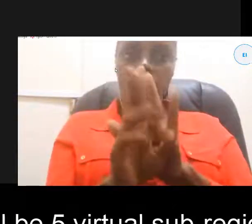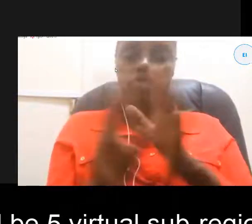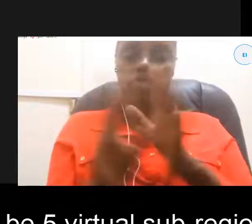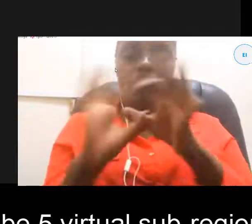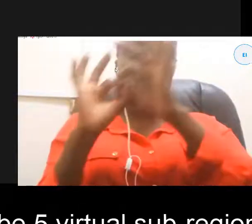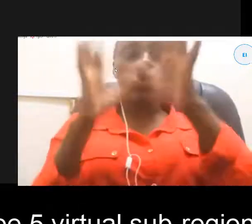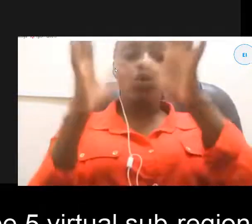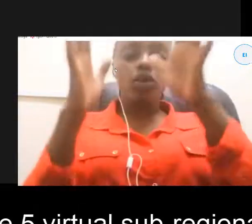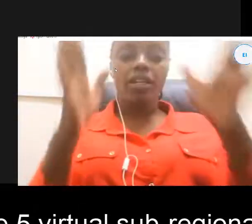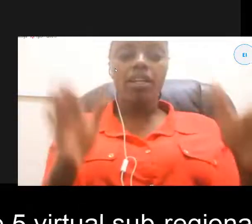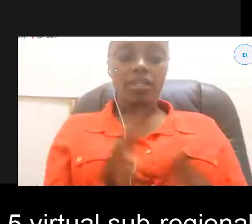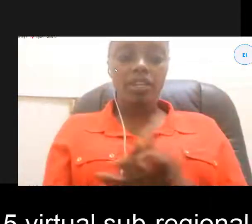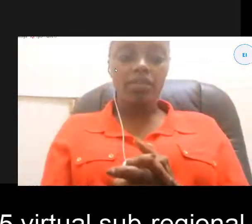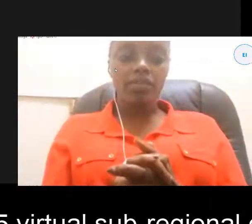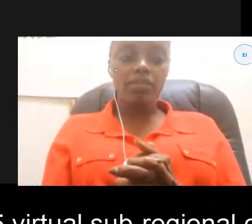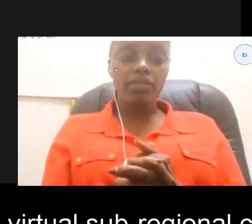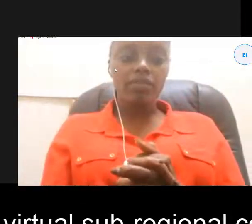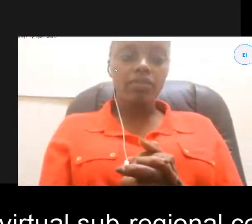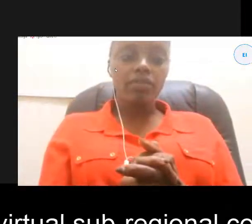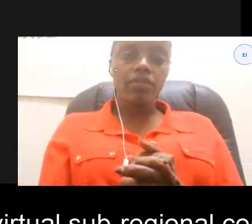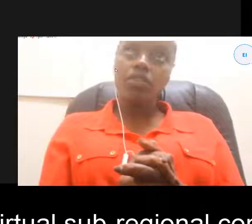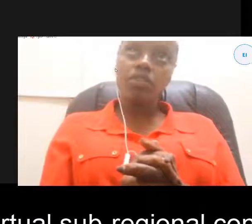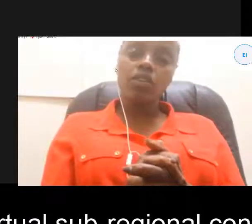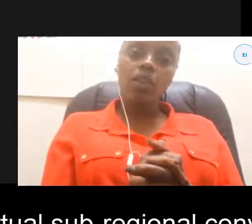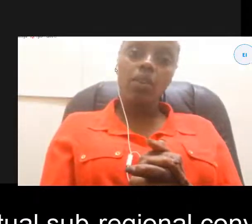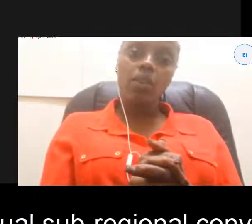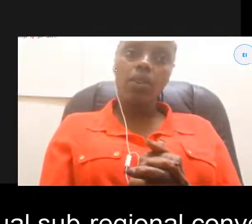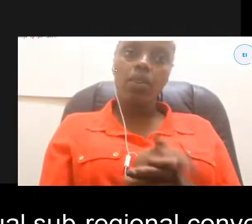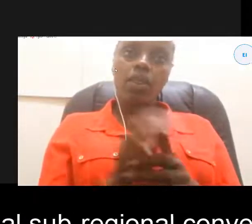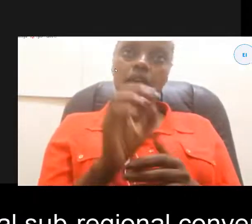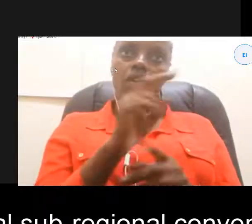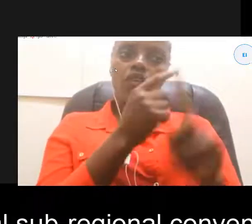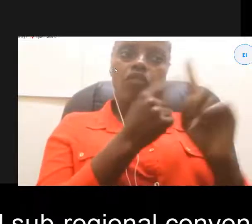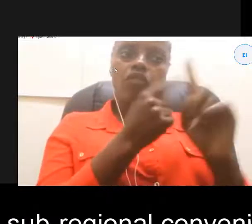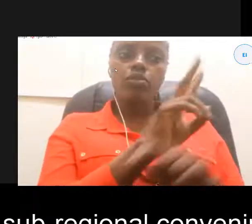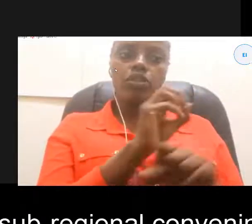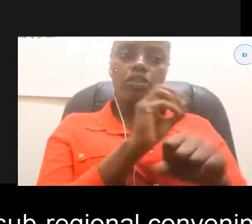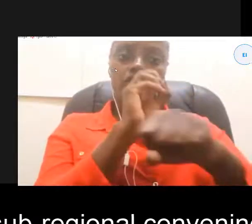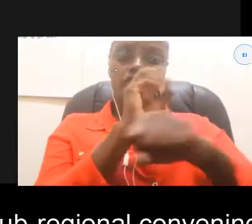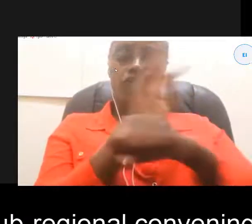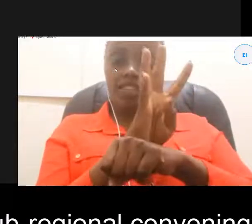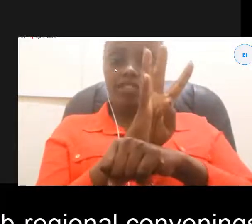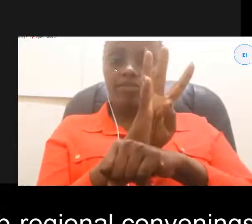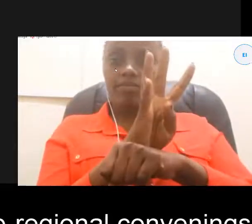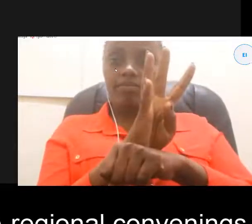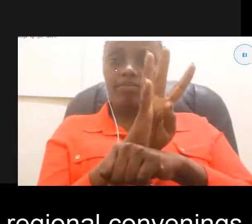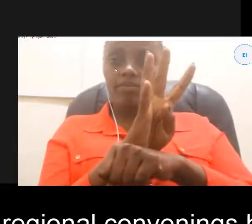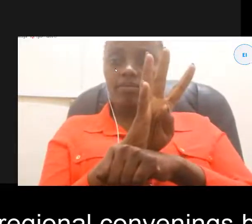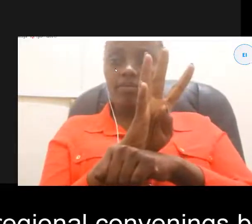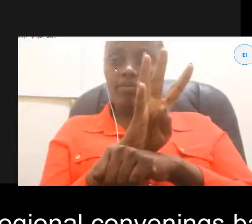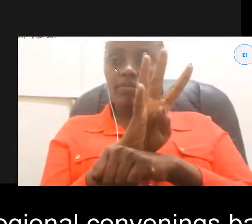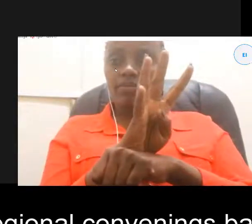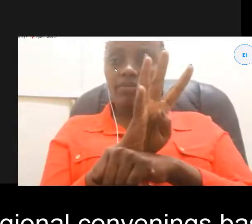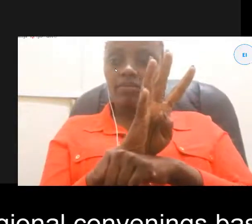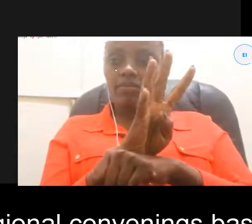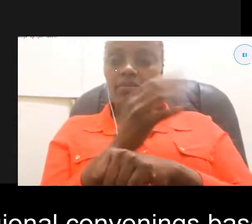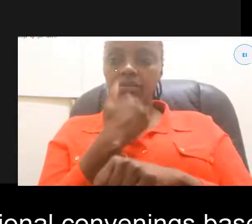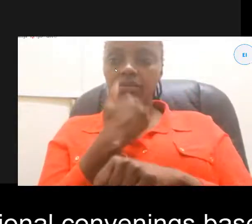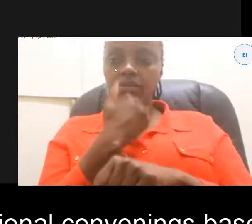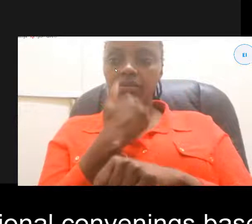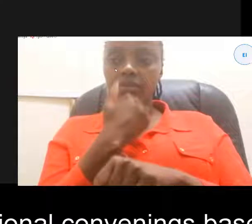since 2014 has joined